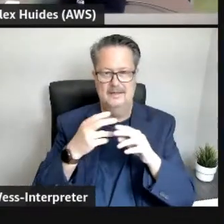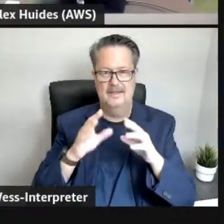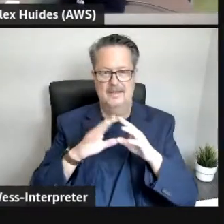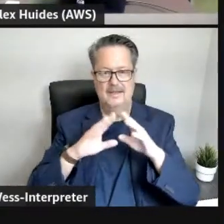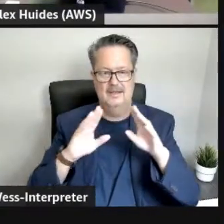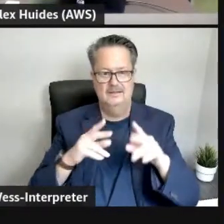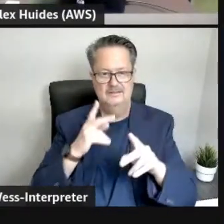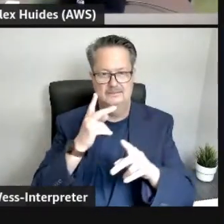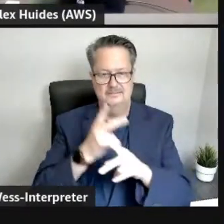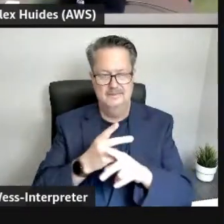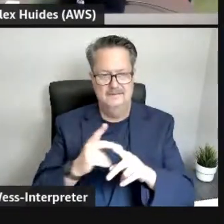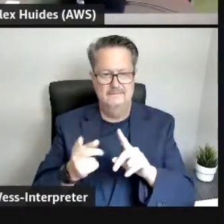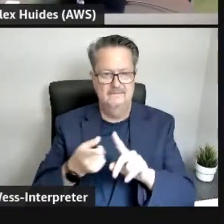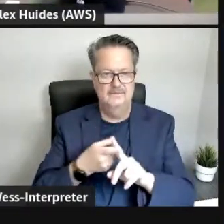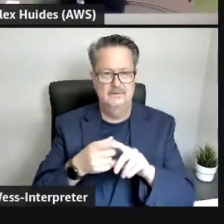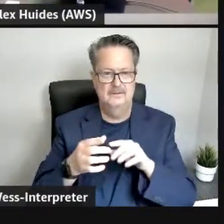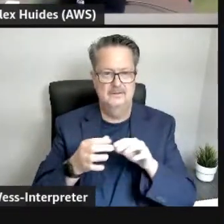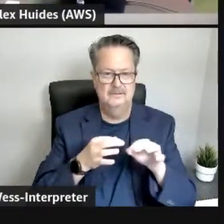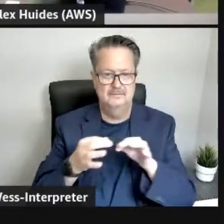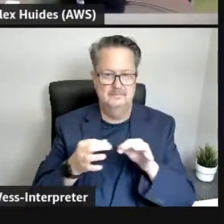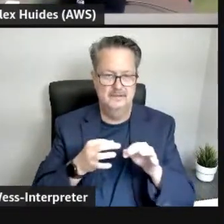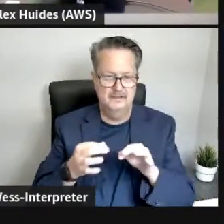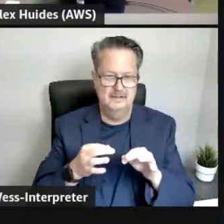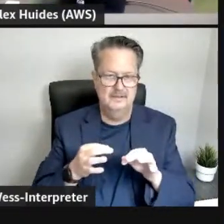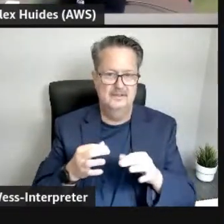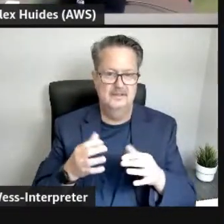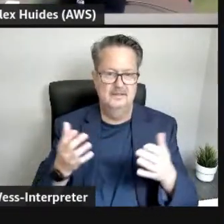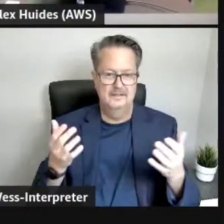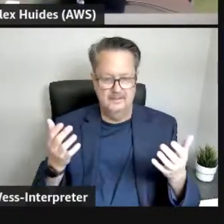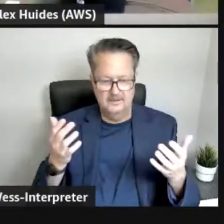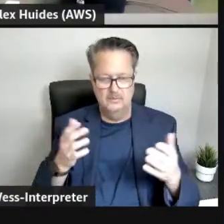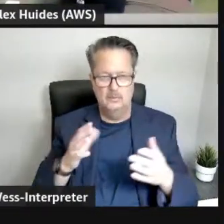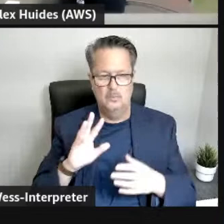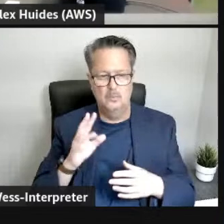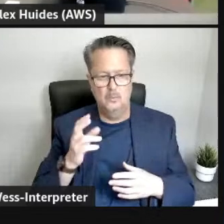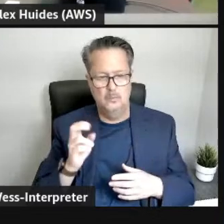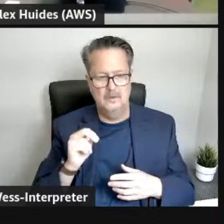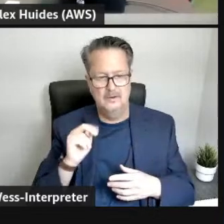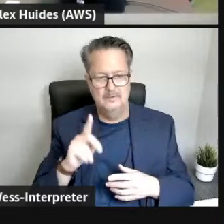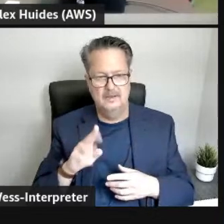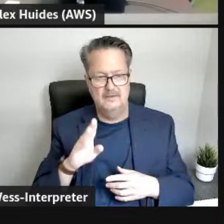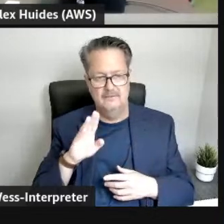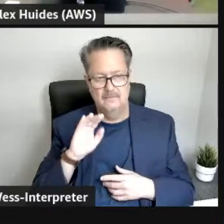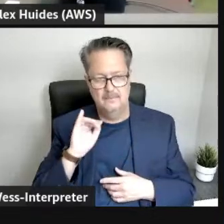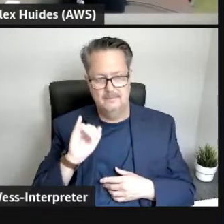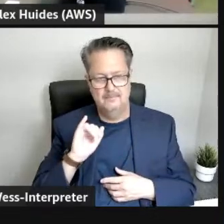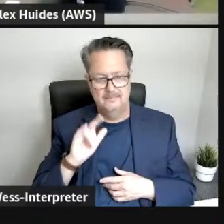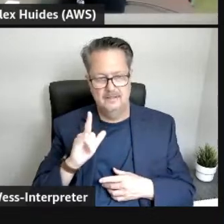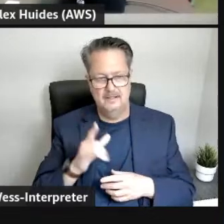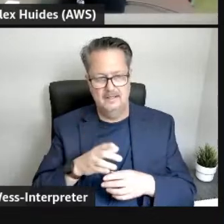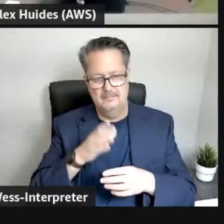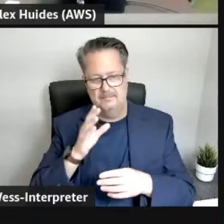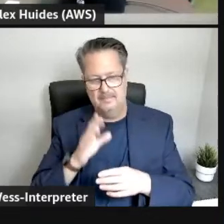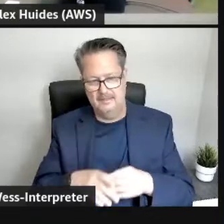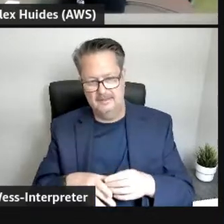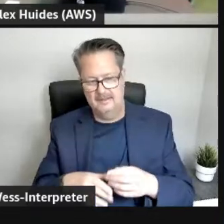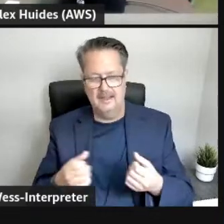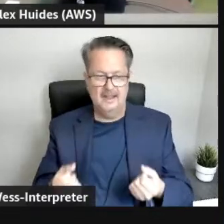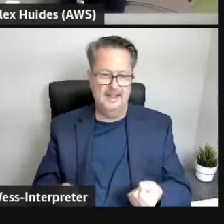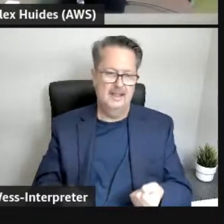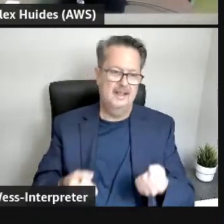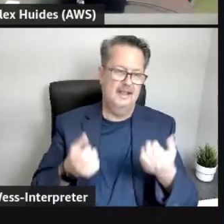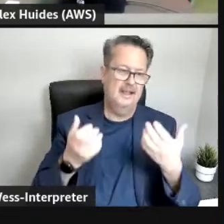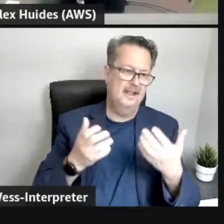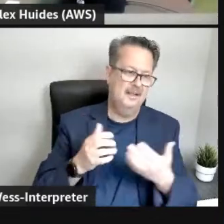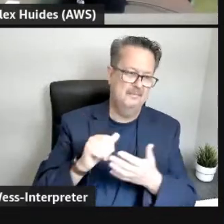the build-outs are complete so that you don't have to sort of follow them through and say, well, how many animations are there